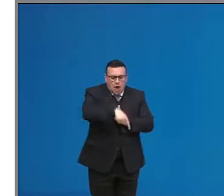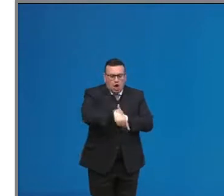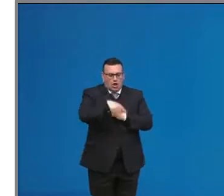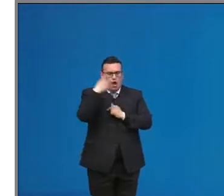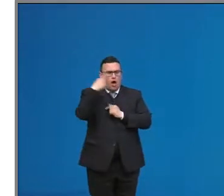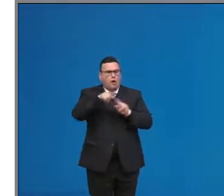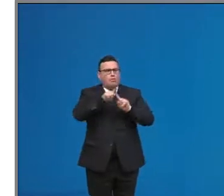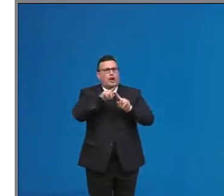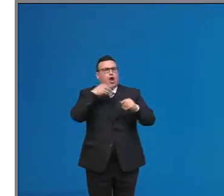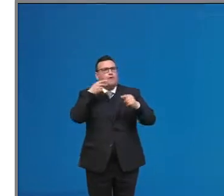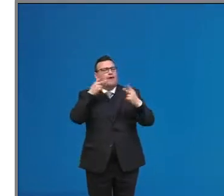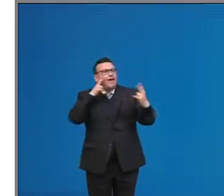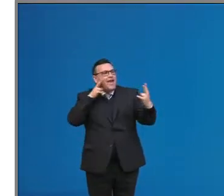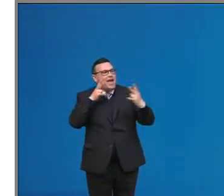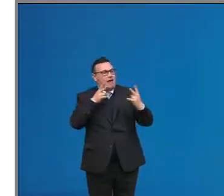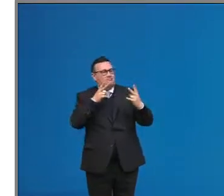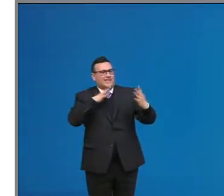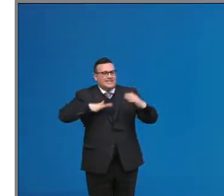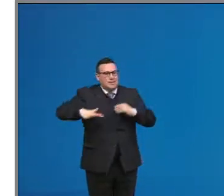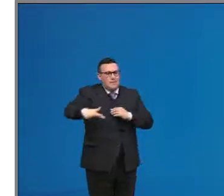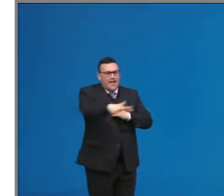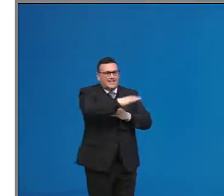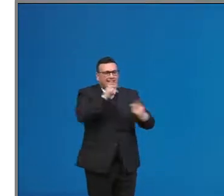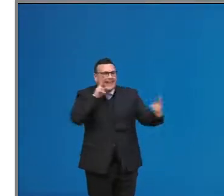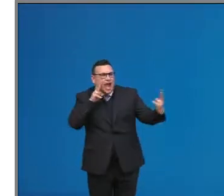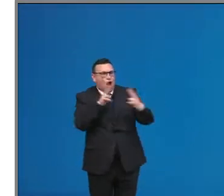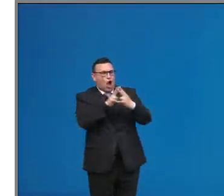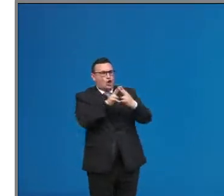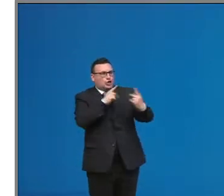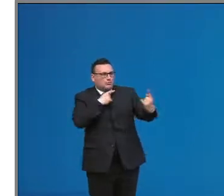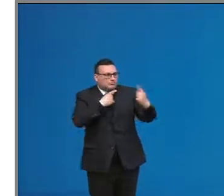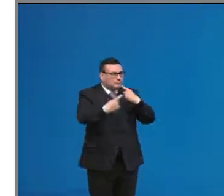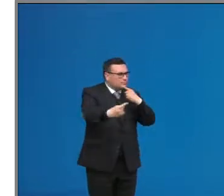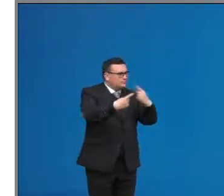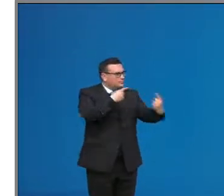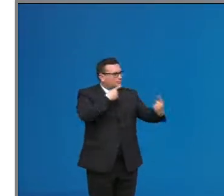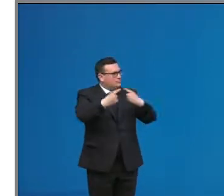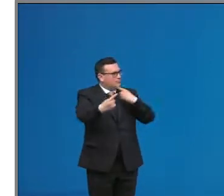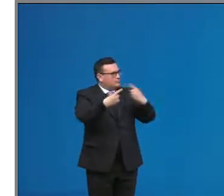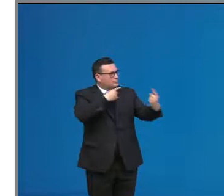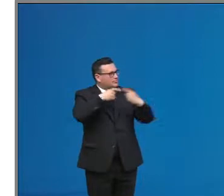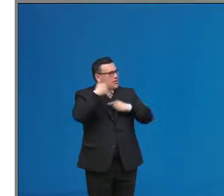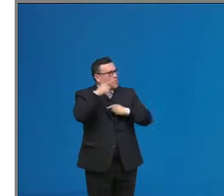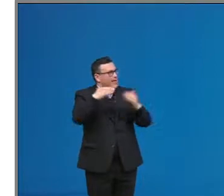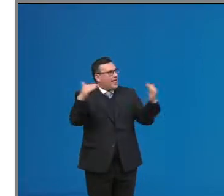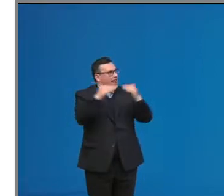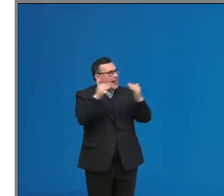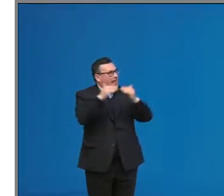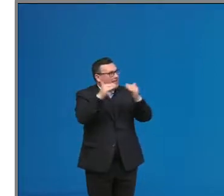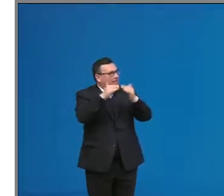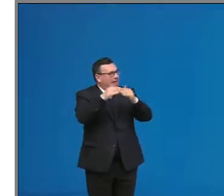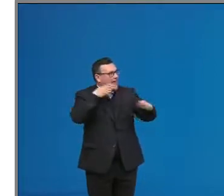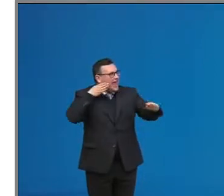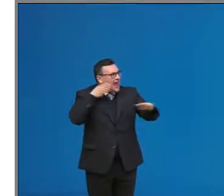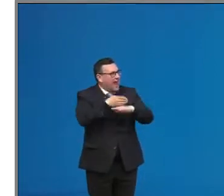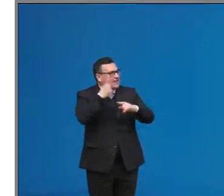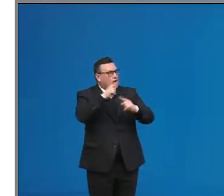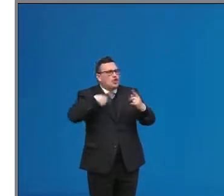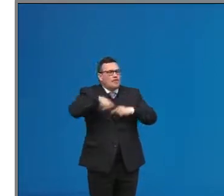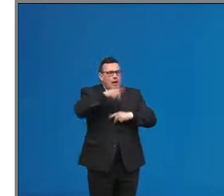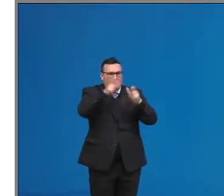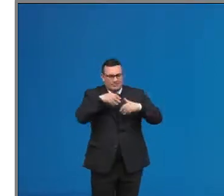meeting spaces where widely geographically separated researchers can